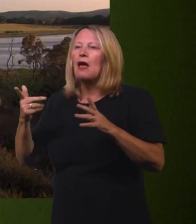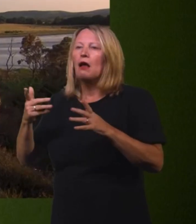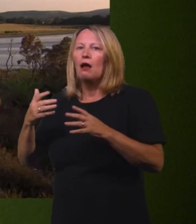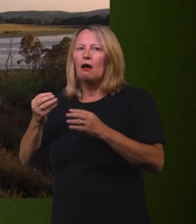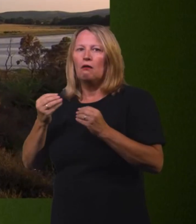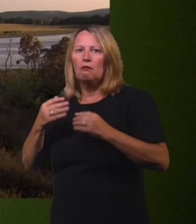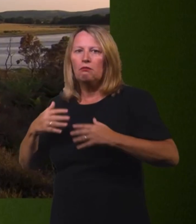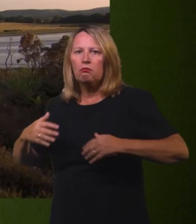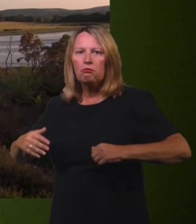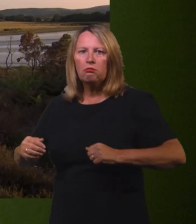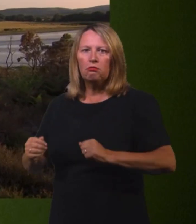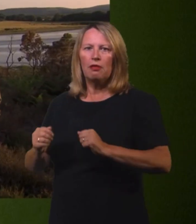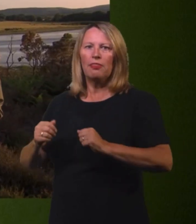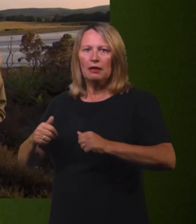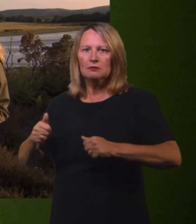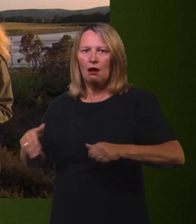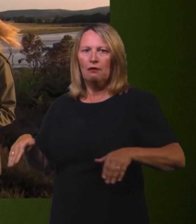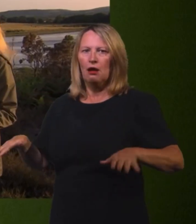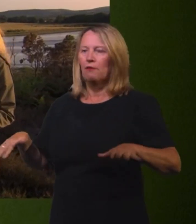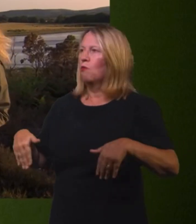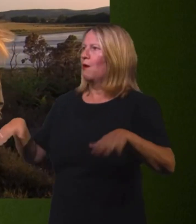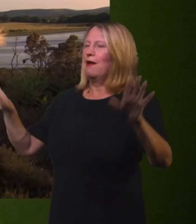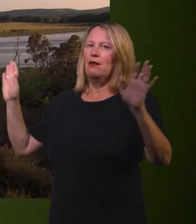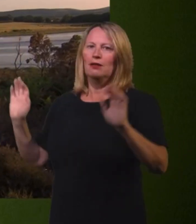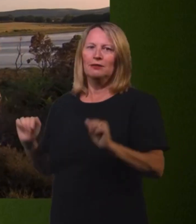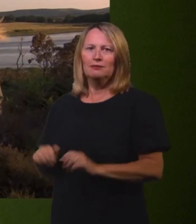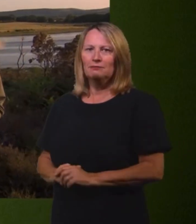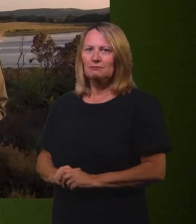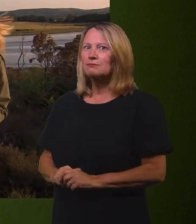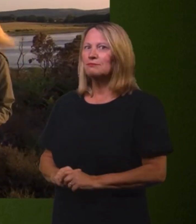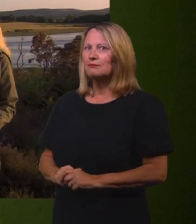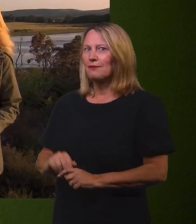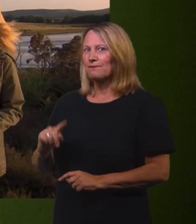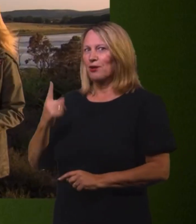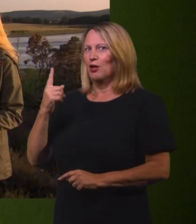heather to fly away from danger themselves. That is our first fledging of the season.